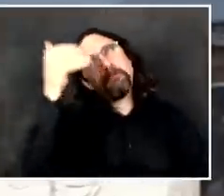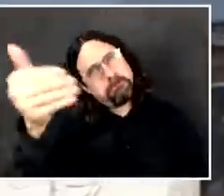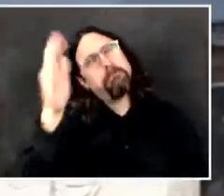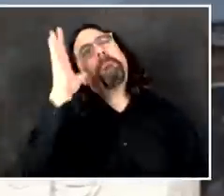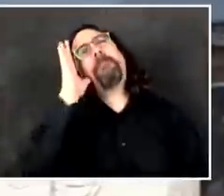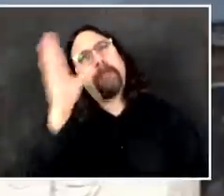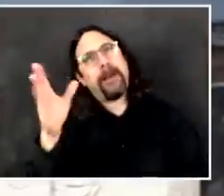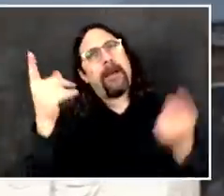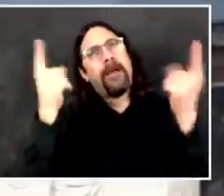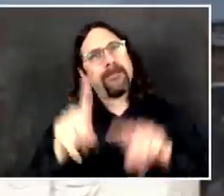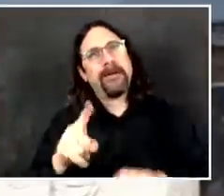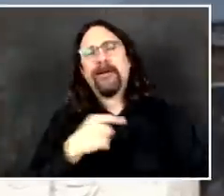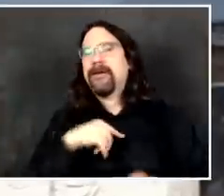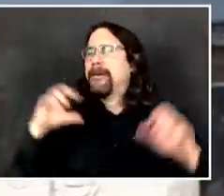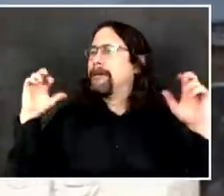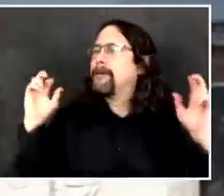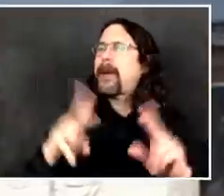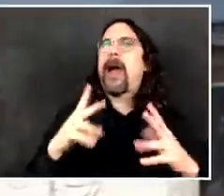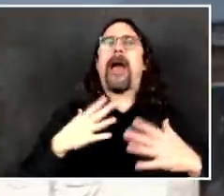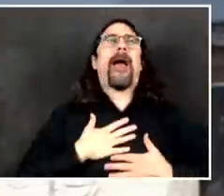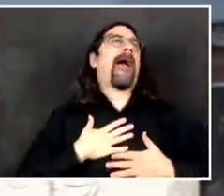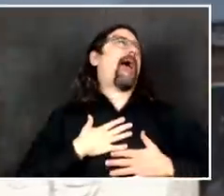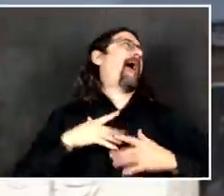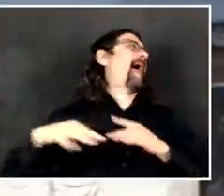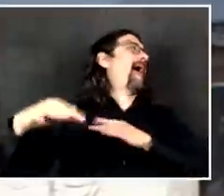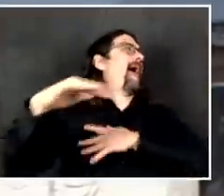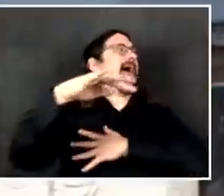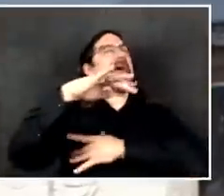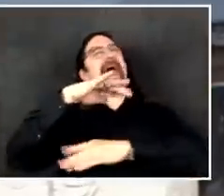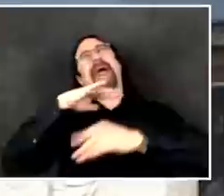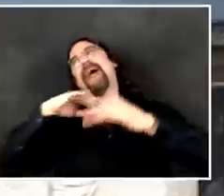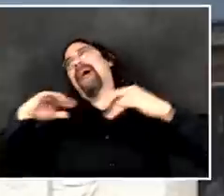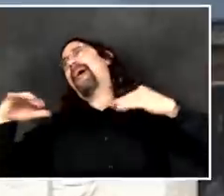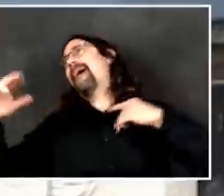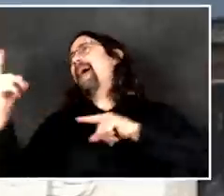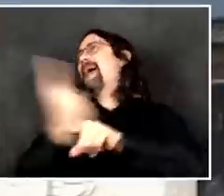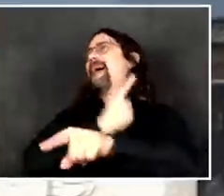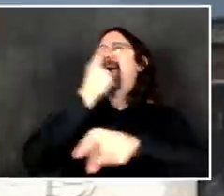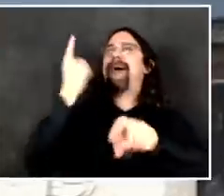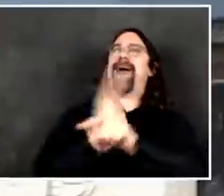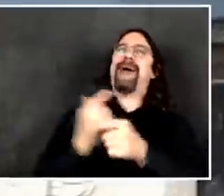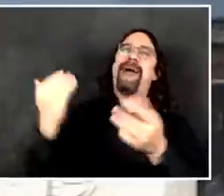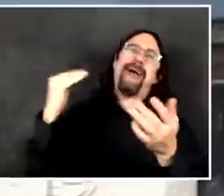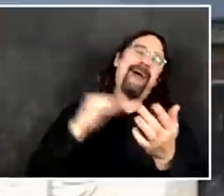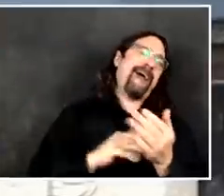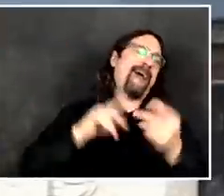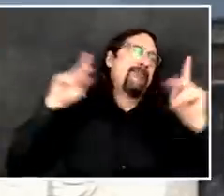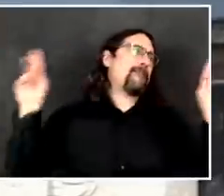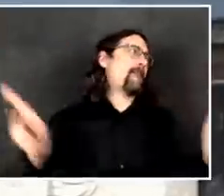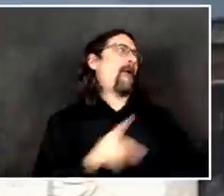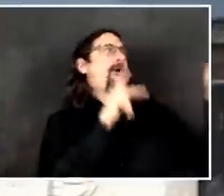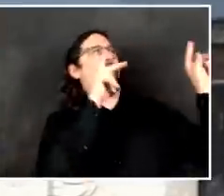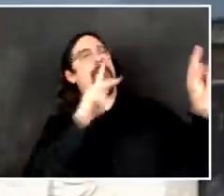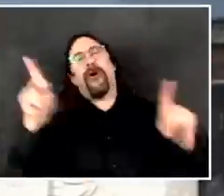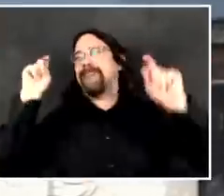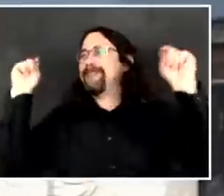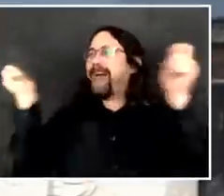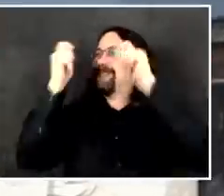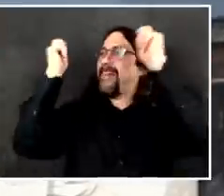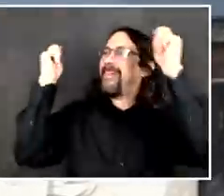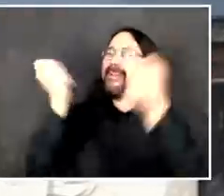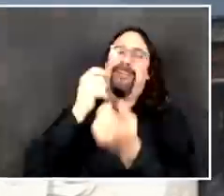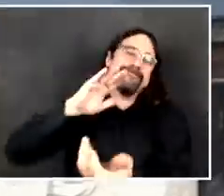street fairs and the parades again. But I want to guarantee you one thing, that when that day